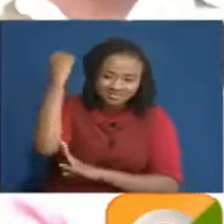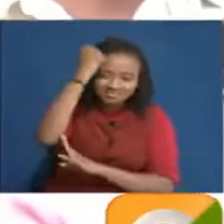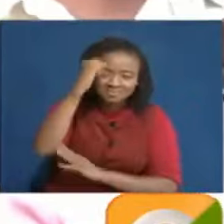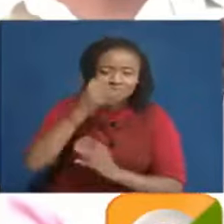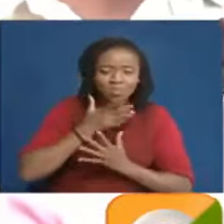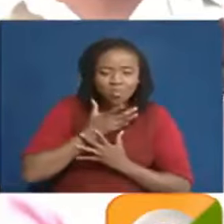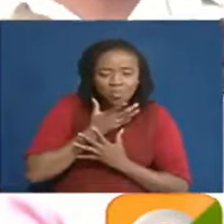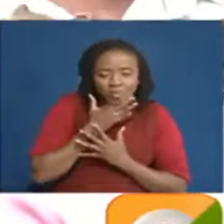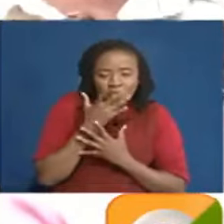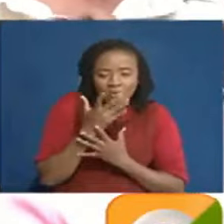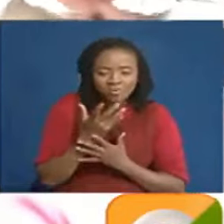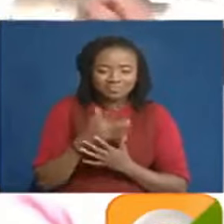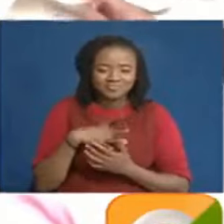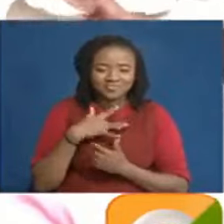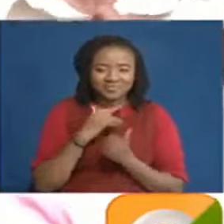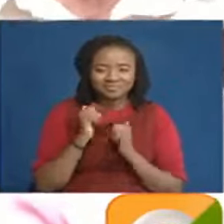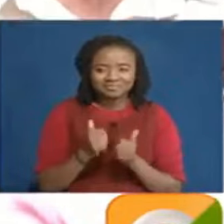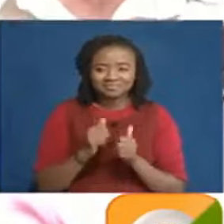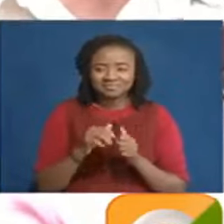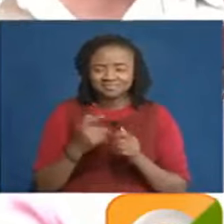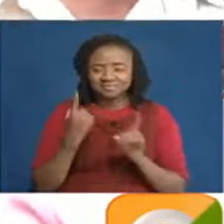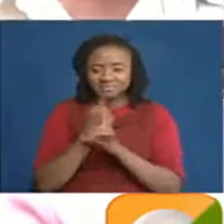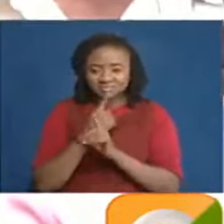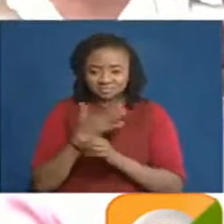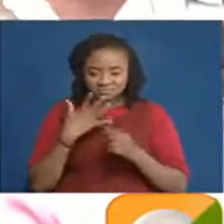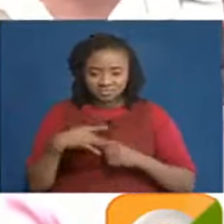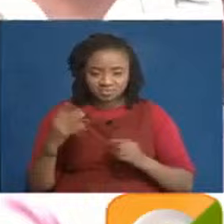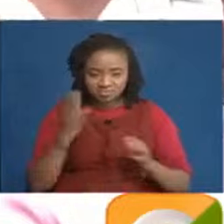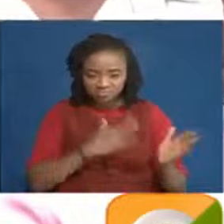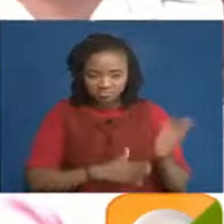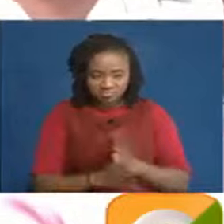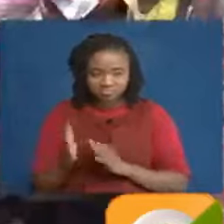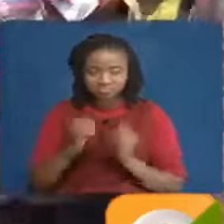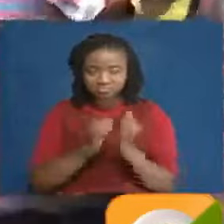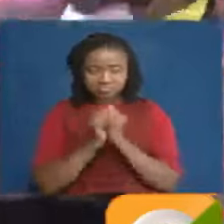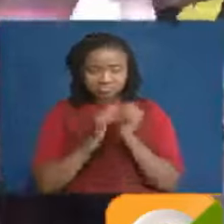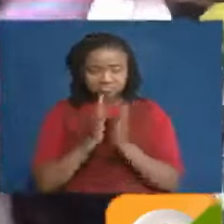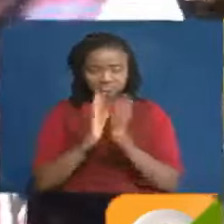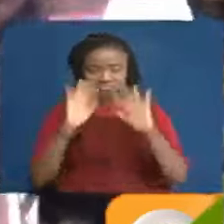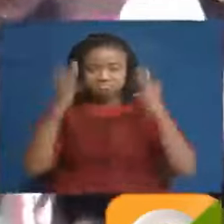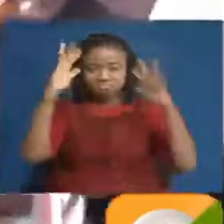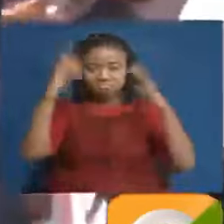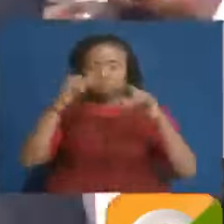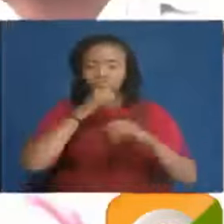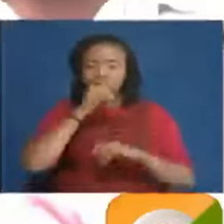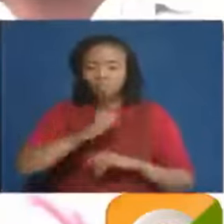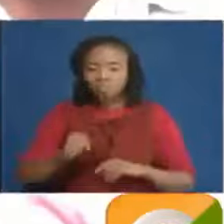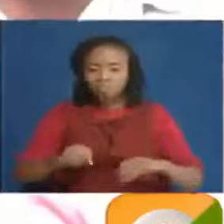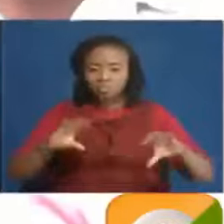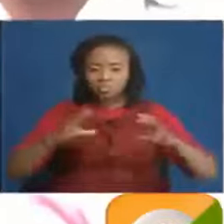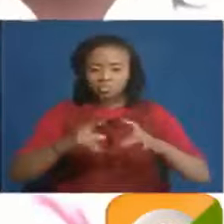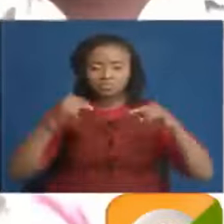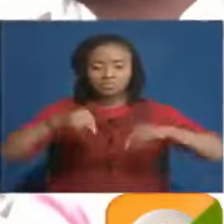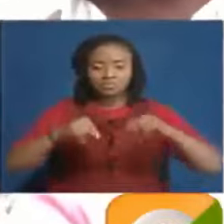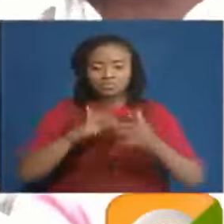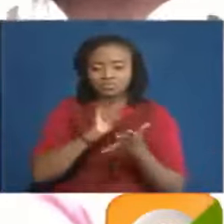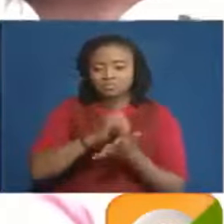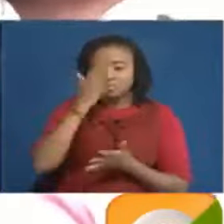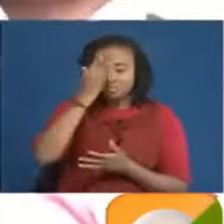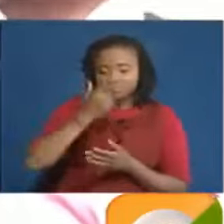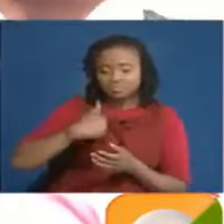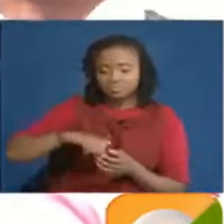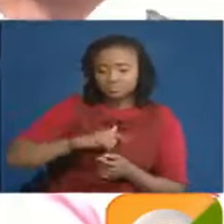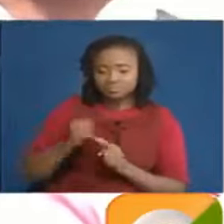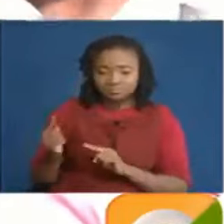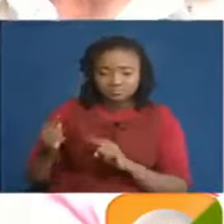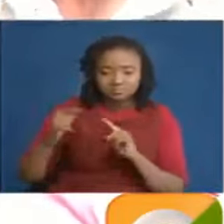have organized to celebrate our elderly today, and that's the reason we are here today, to celebrate with